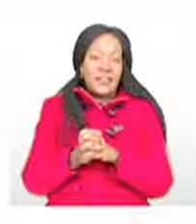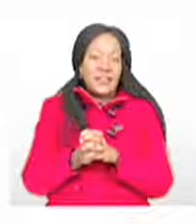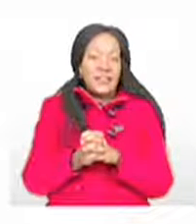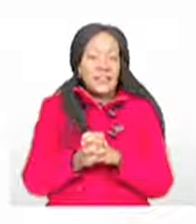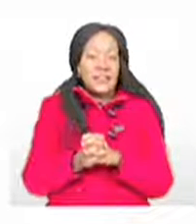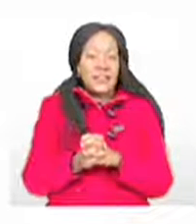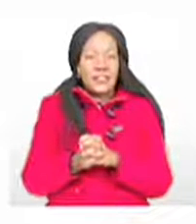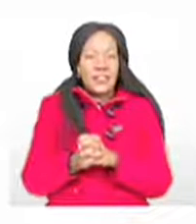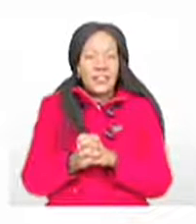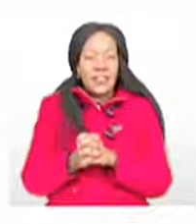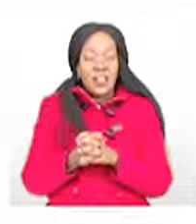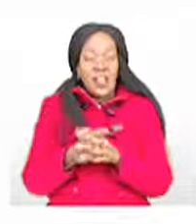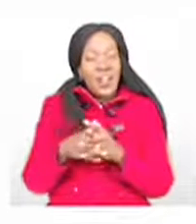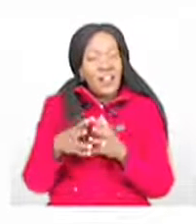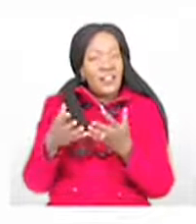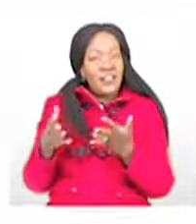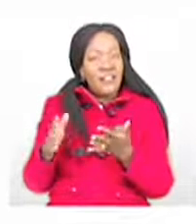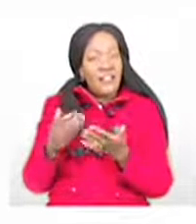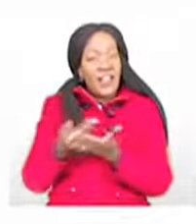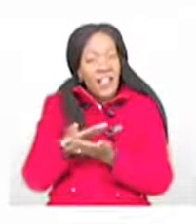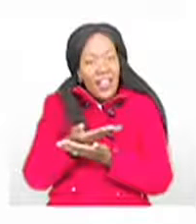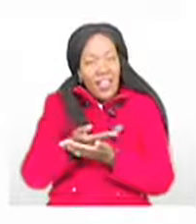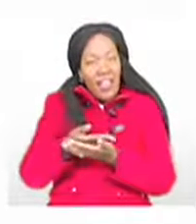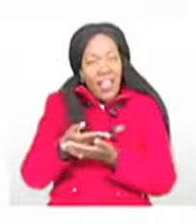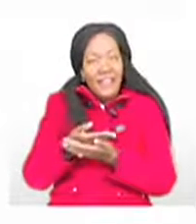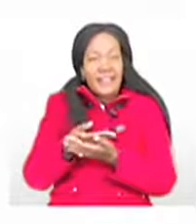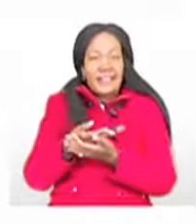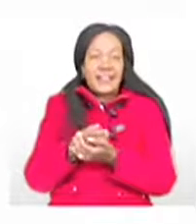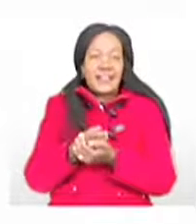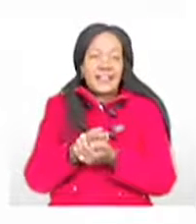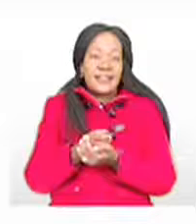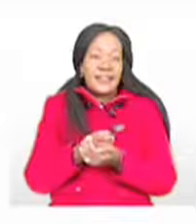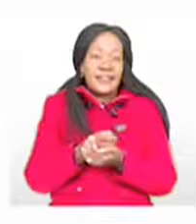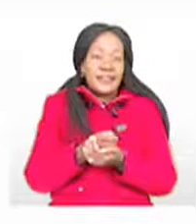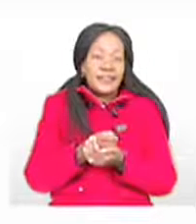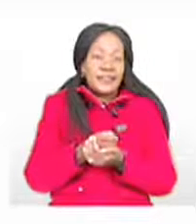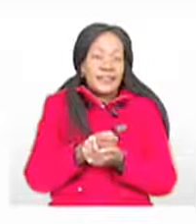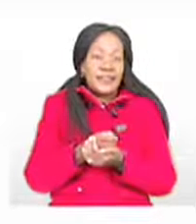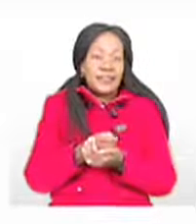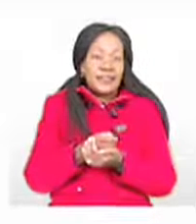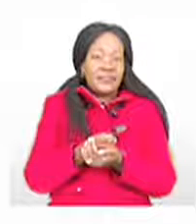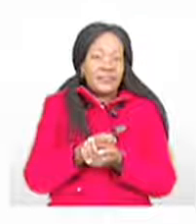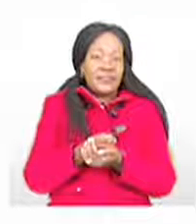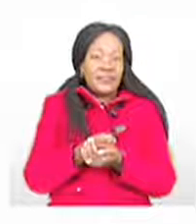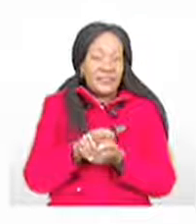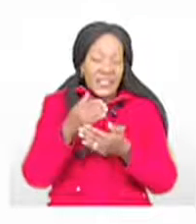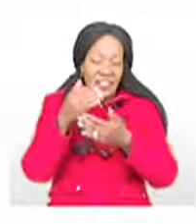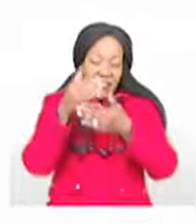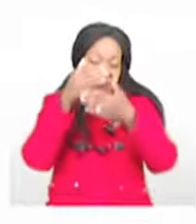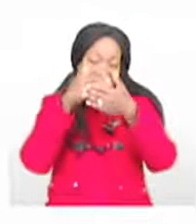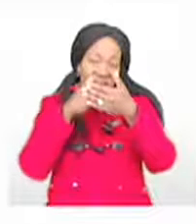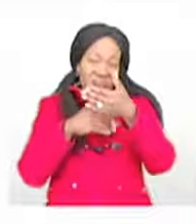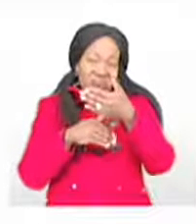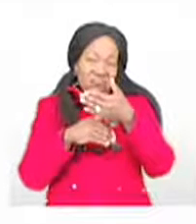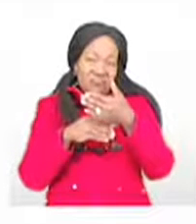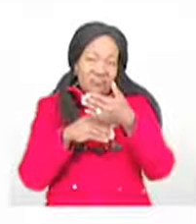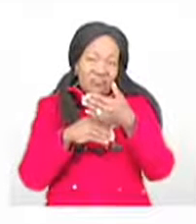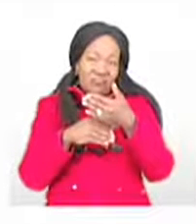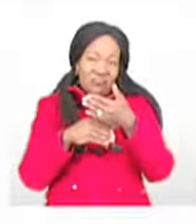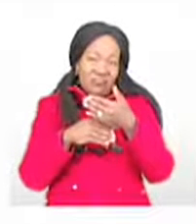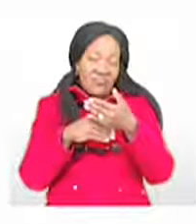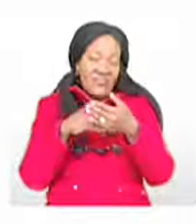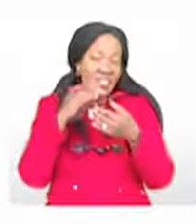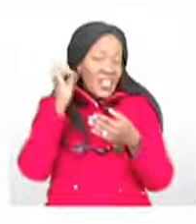you reach the end. Now let's look at the next activity